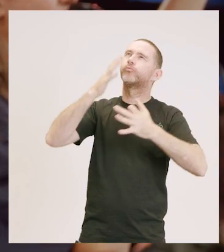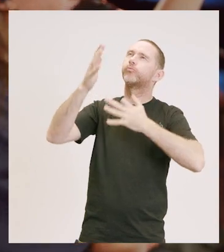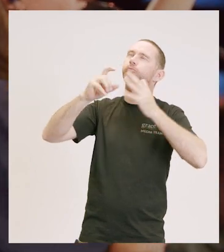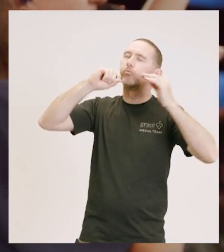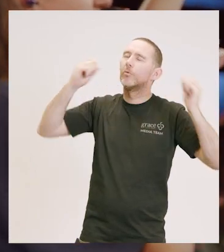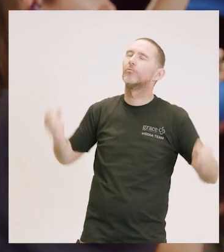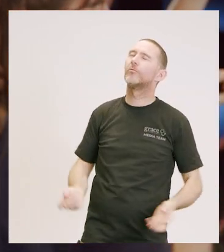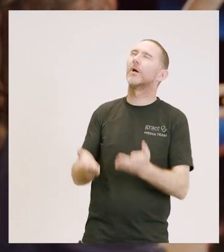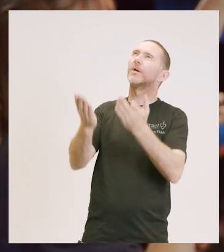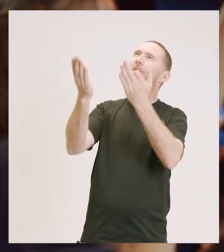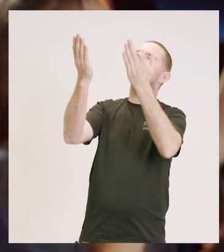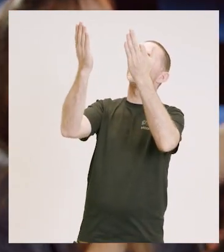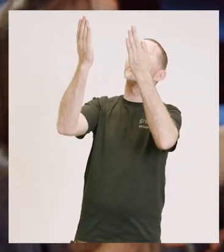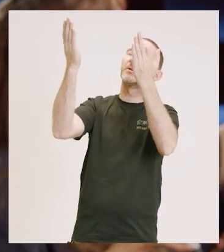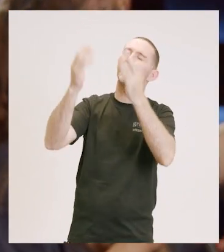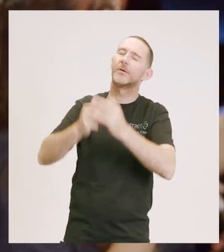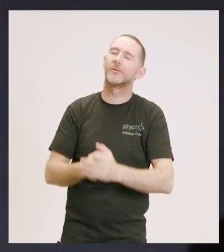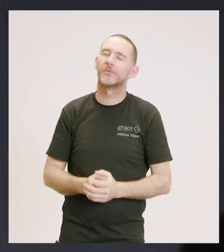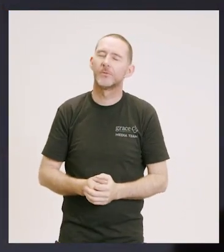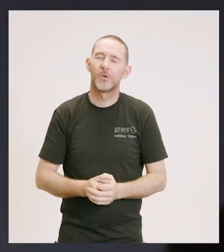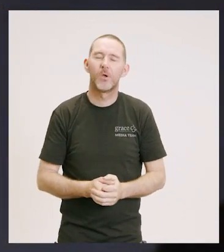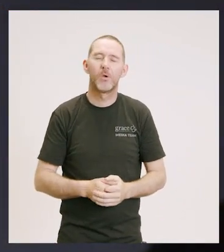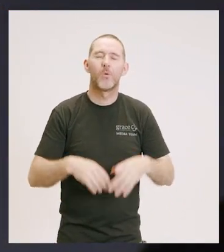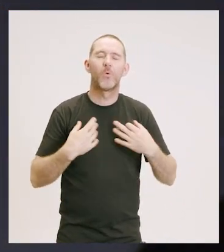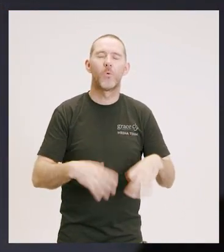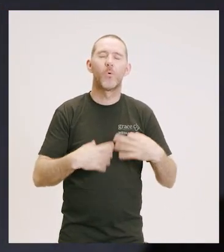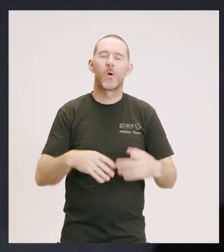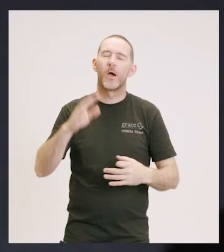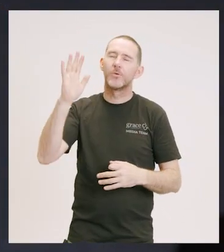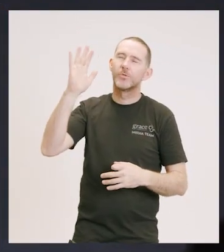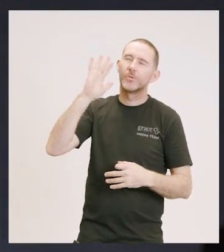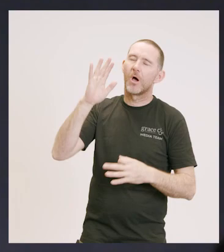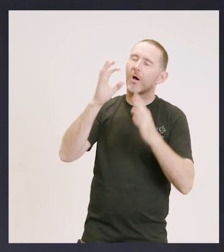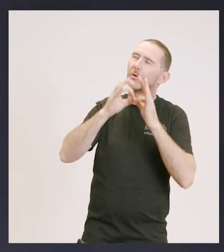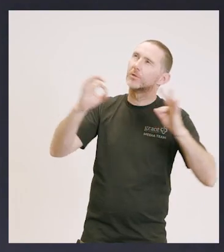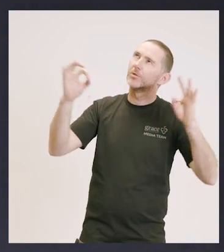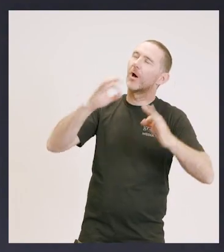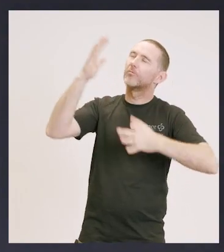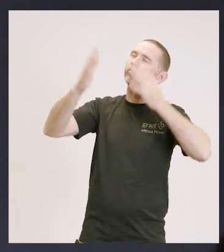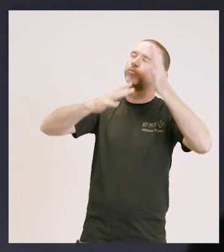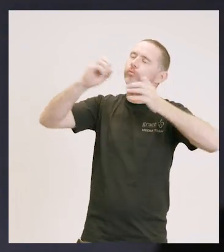What a sound, what a song we will raise. What a sound, what a